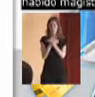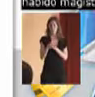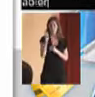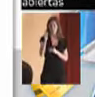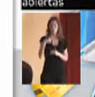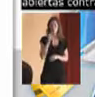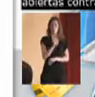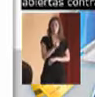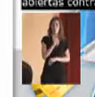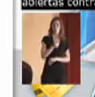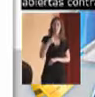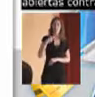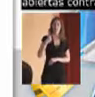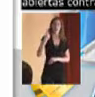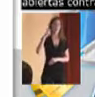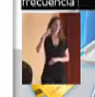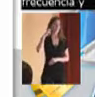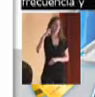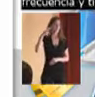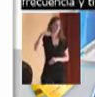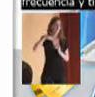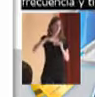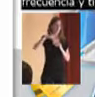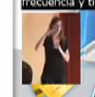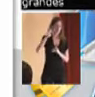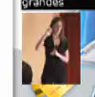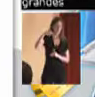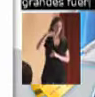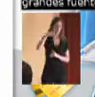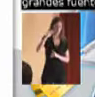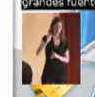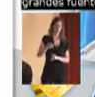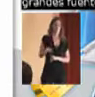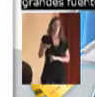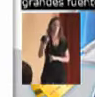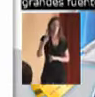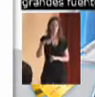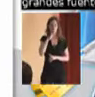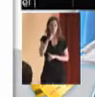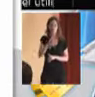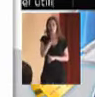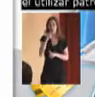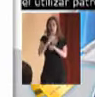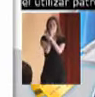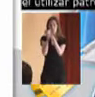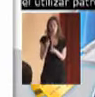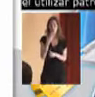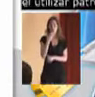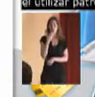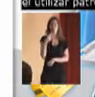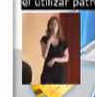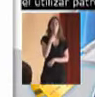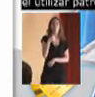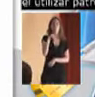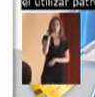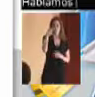contradictory. In any case, frequency and sound are considered contain lots of information,